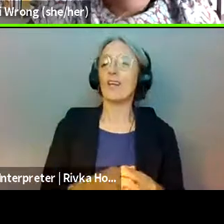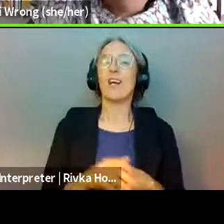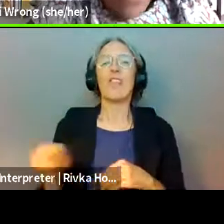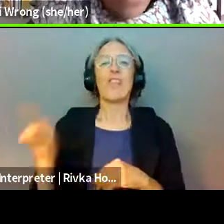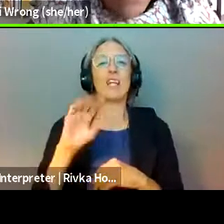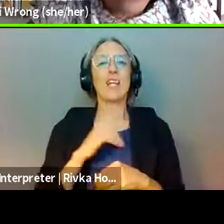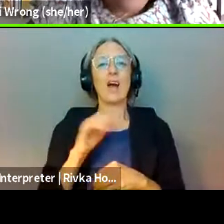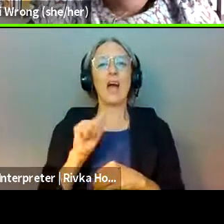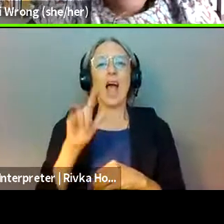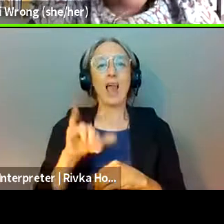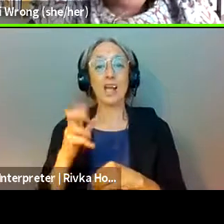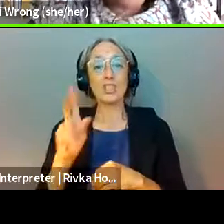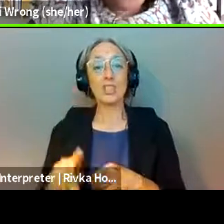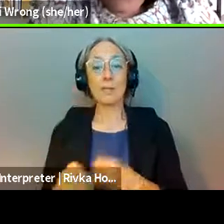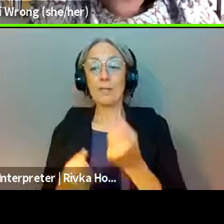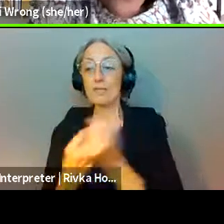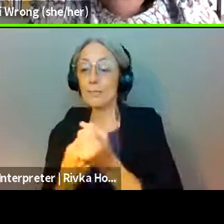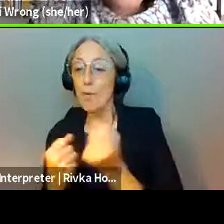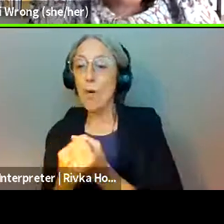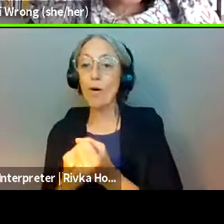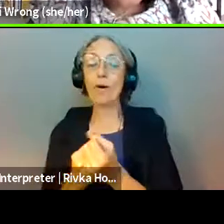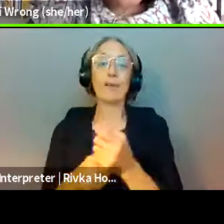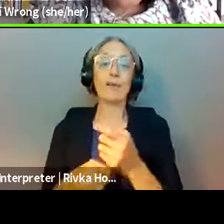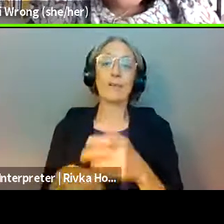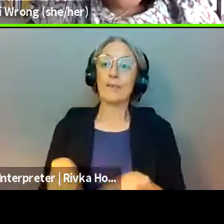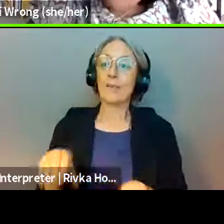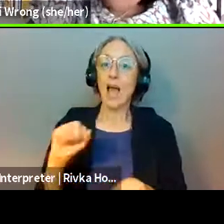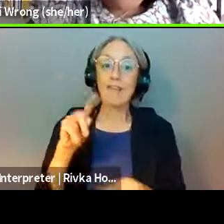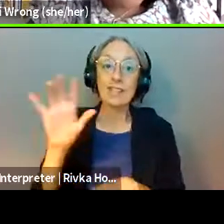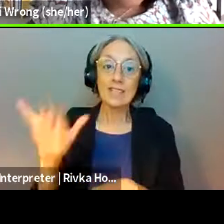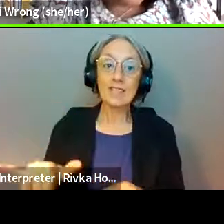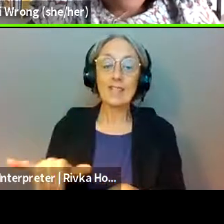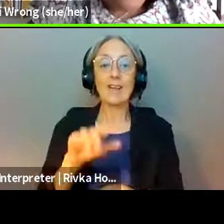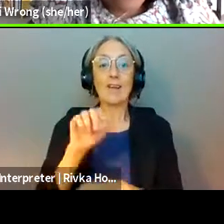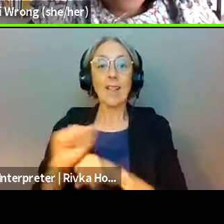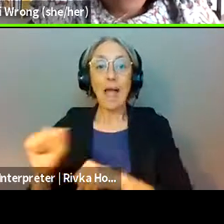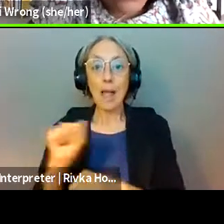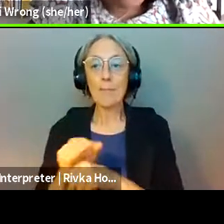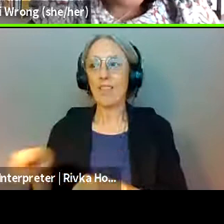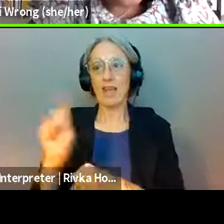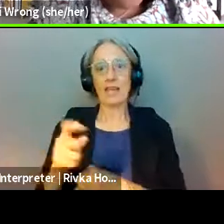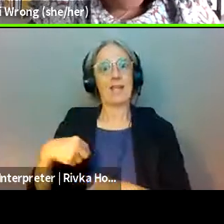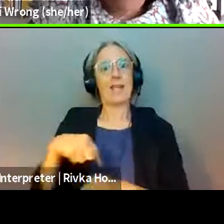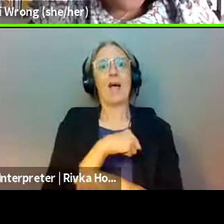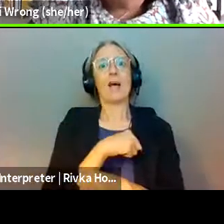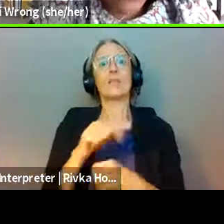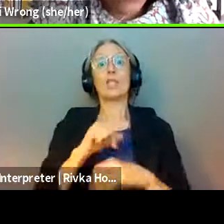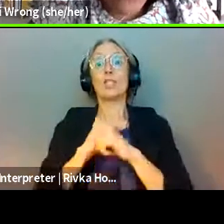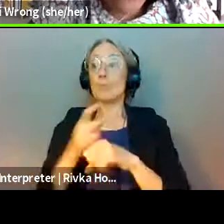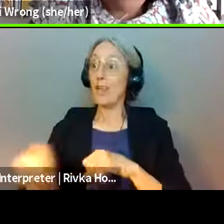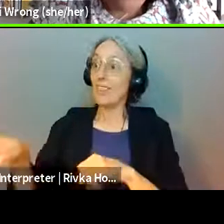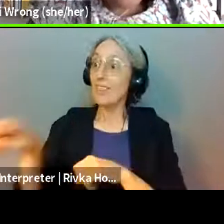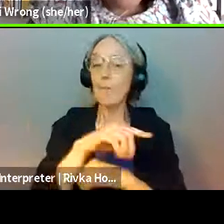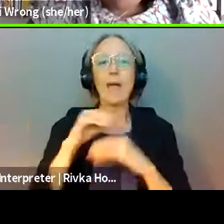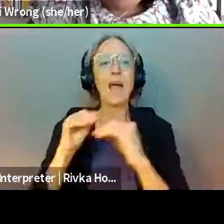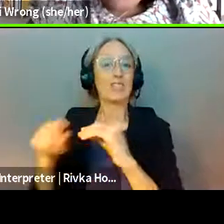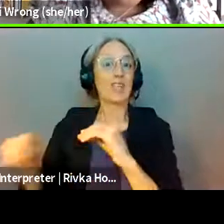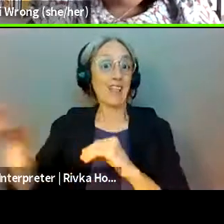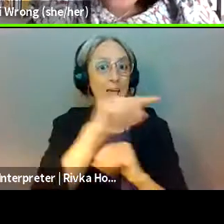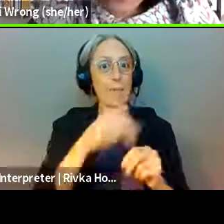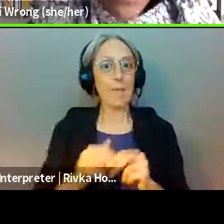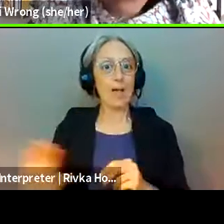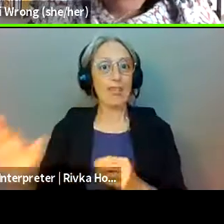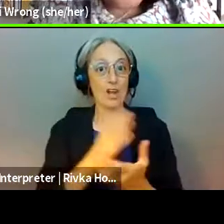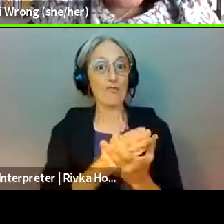our advocacy, and our labor. And so we also need to be protecting them and educating them on their rights.